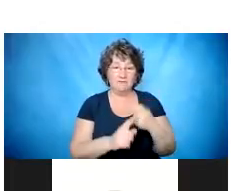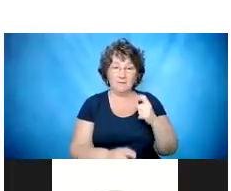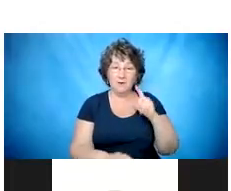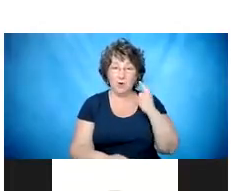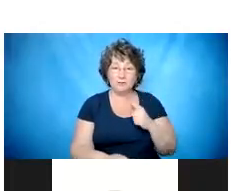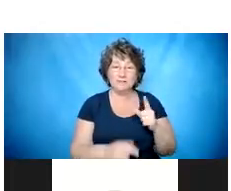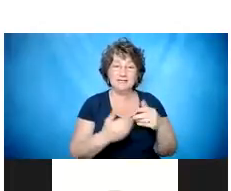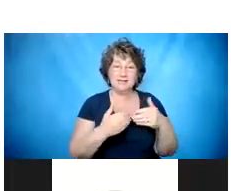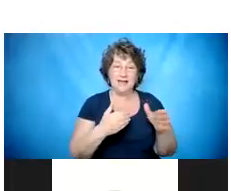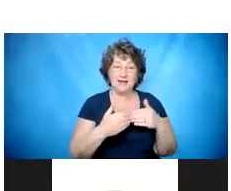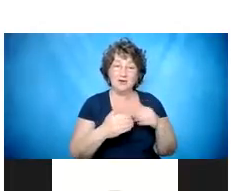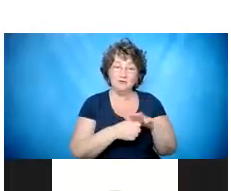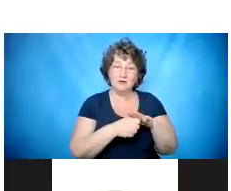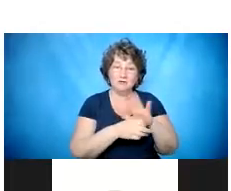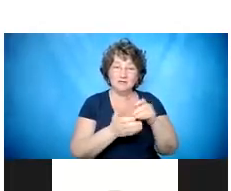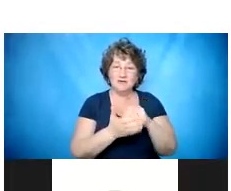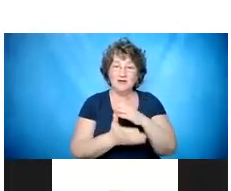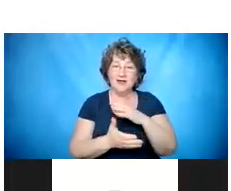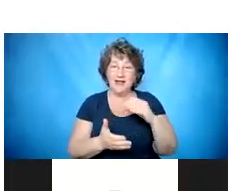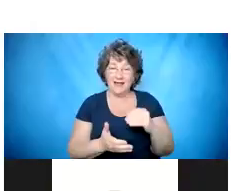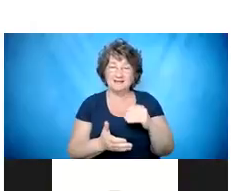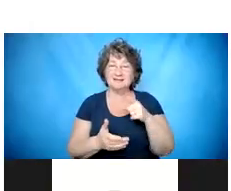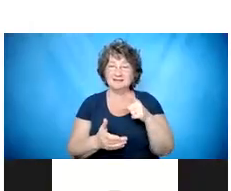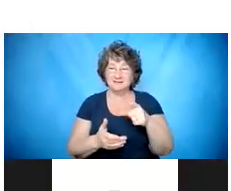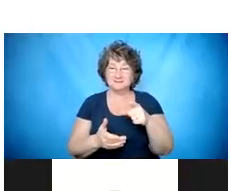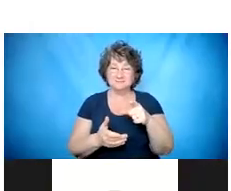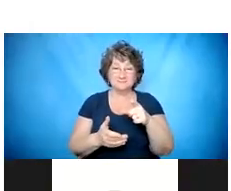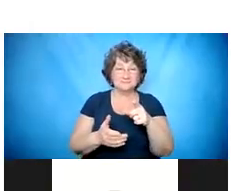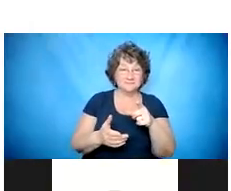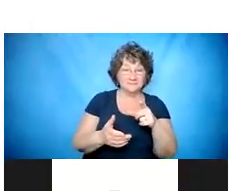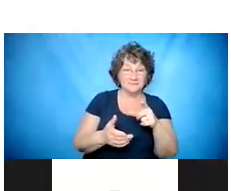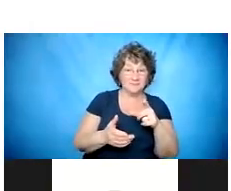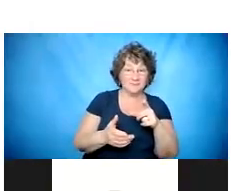for being with us today. You can go ahead and come on camera.